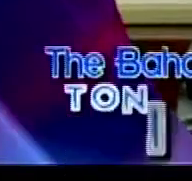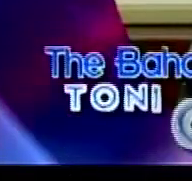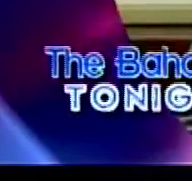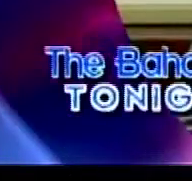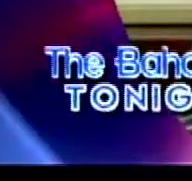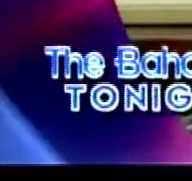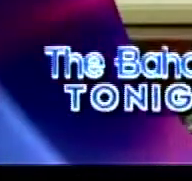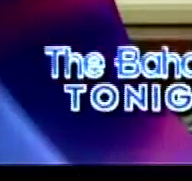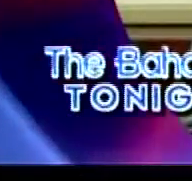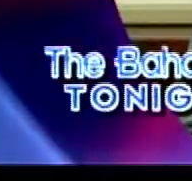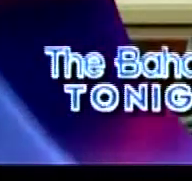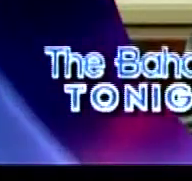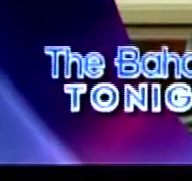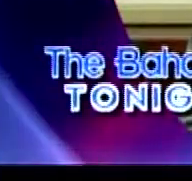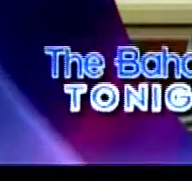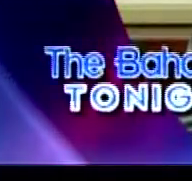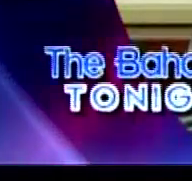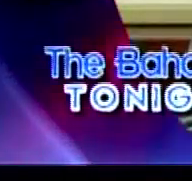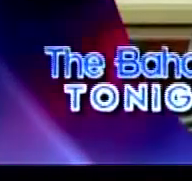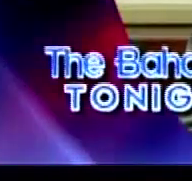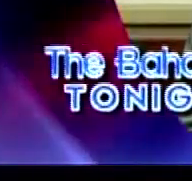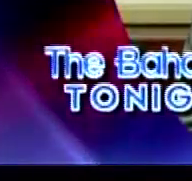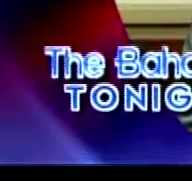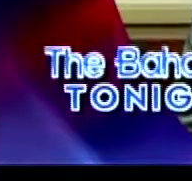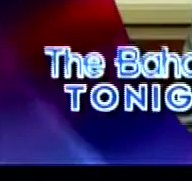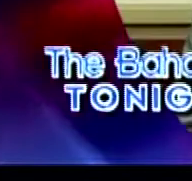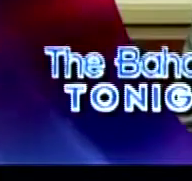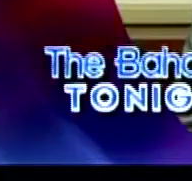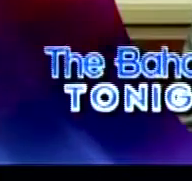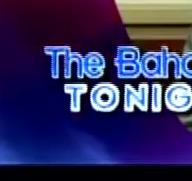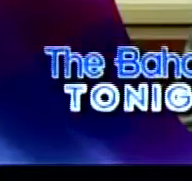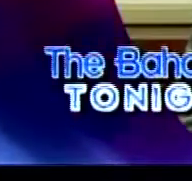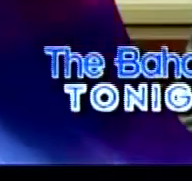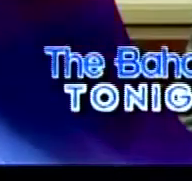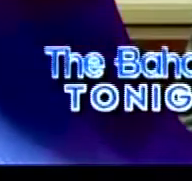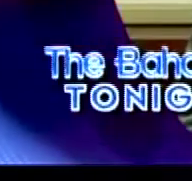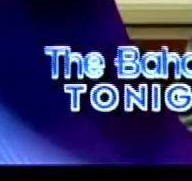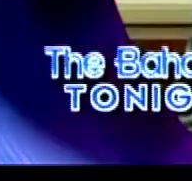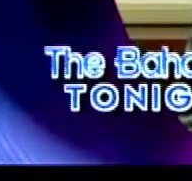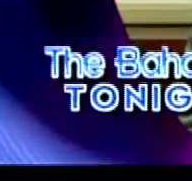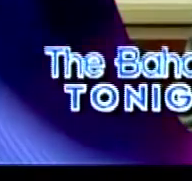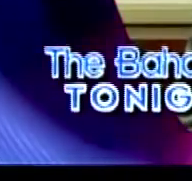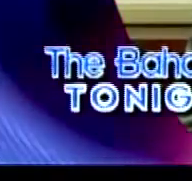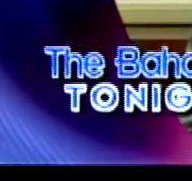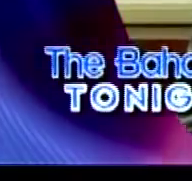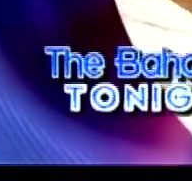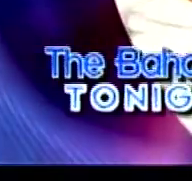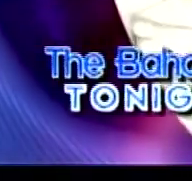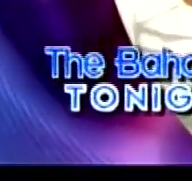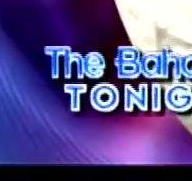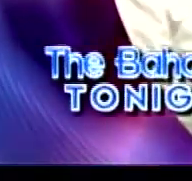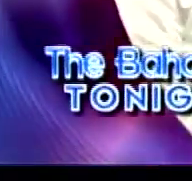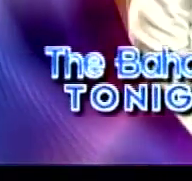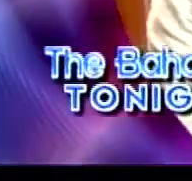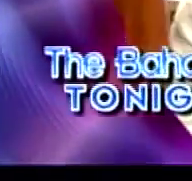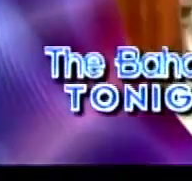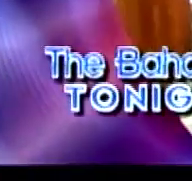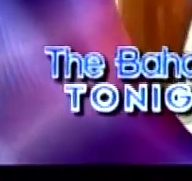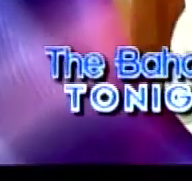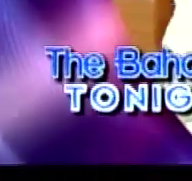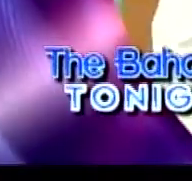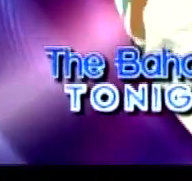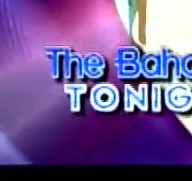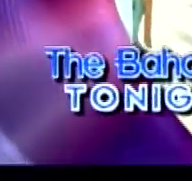I am very proud of the accomplishments of Princess Margaret Hospital over the past 30 years or so. The Minister of Health